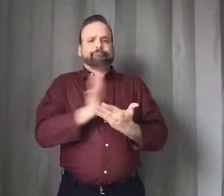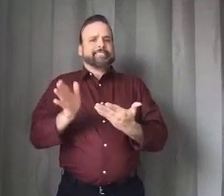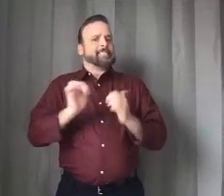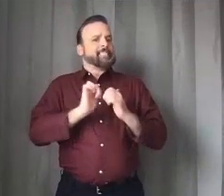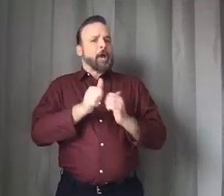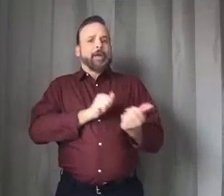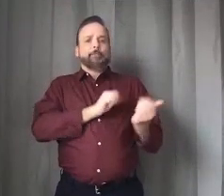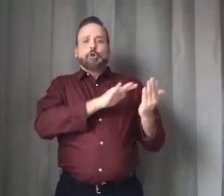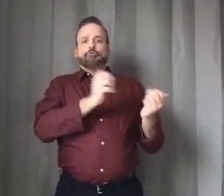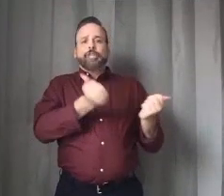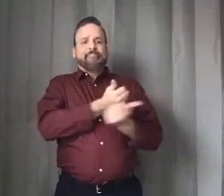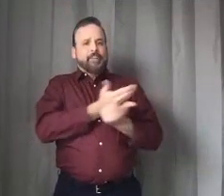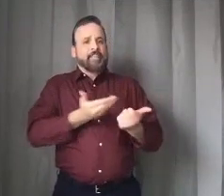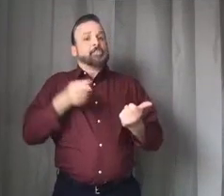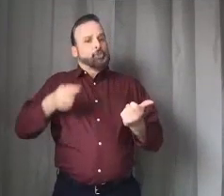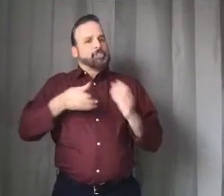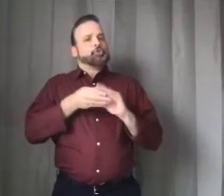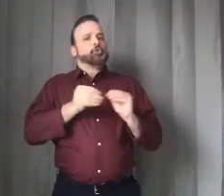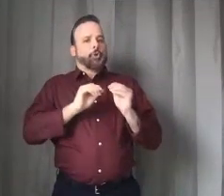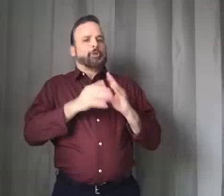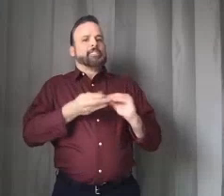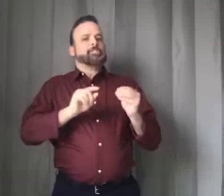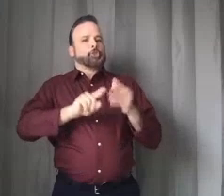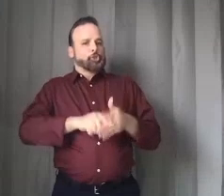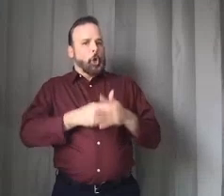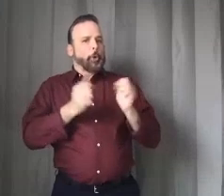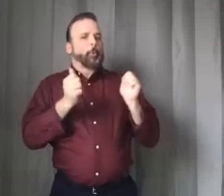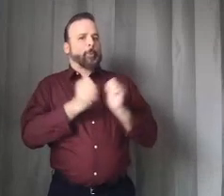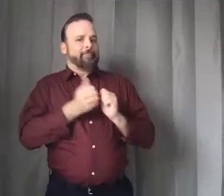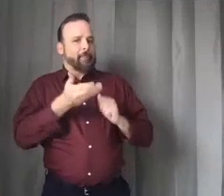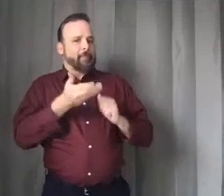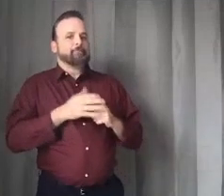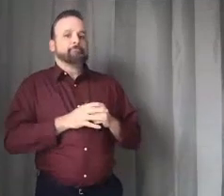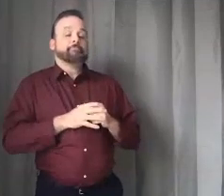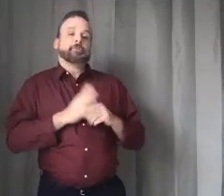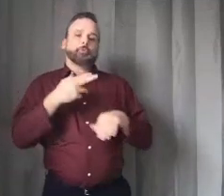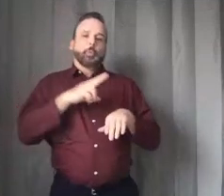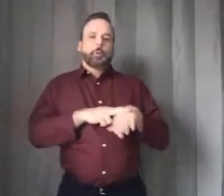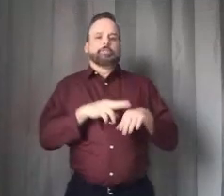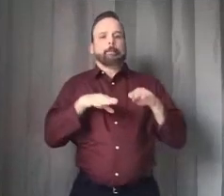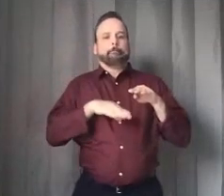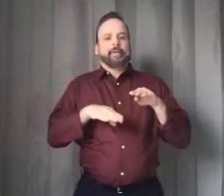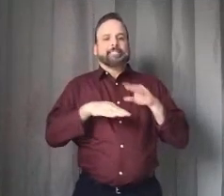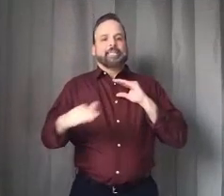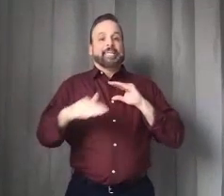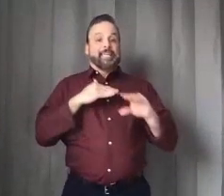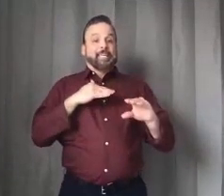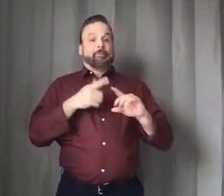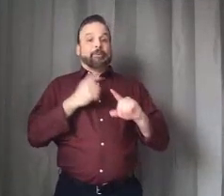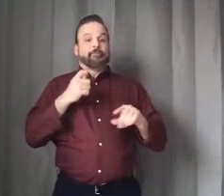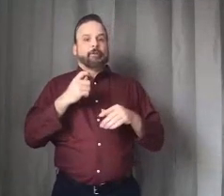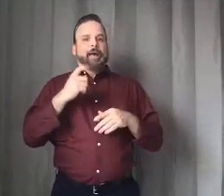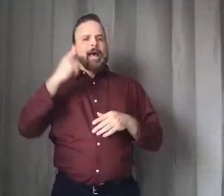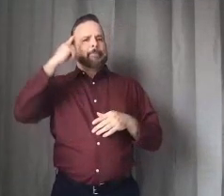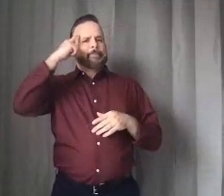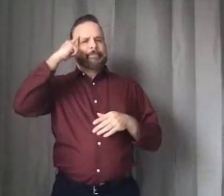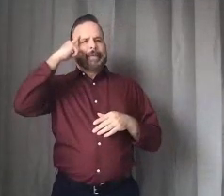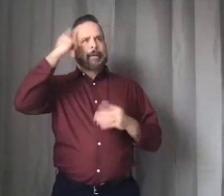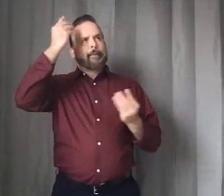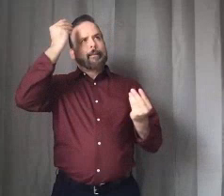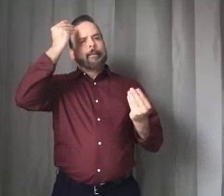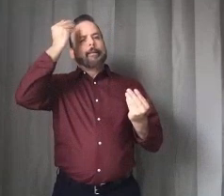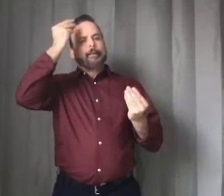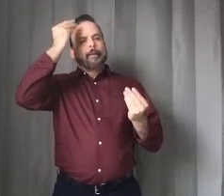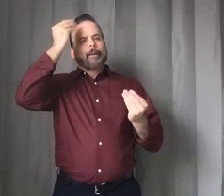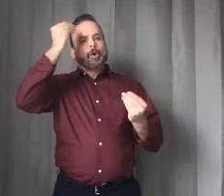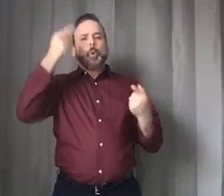story started out like that. And then of course, when I got I basically got an email from, I'm like thinking out loud and formulating my